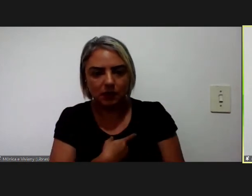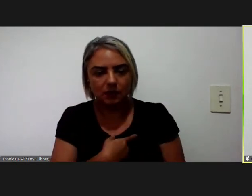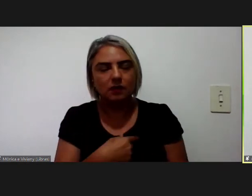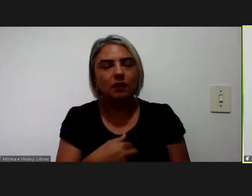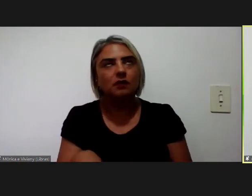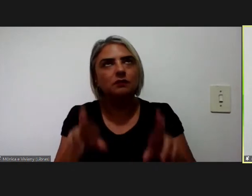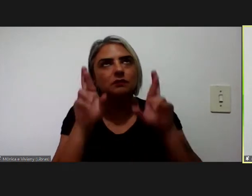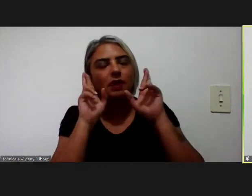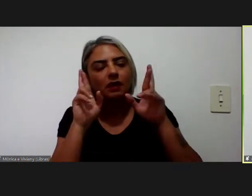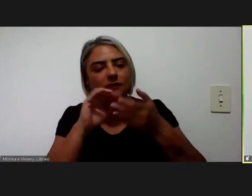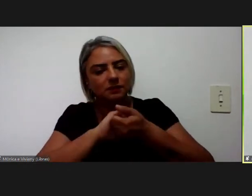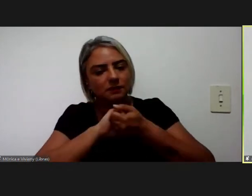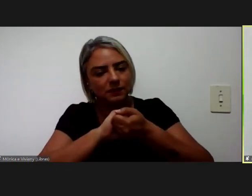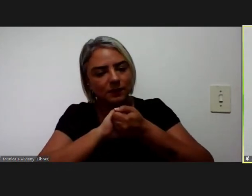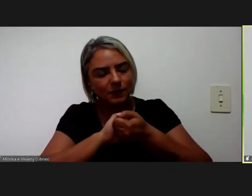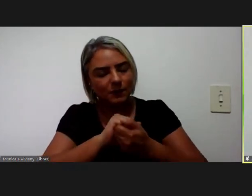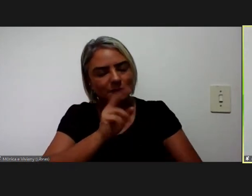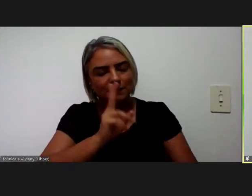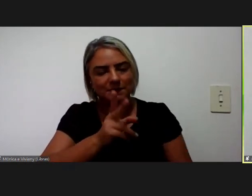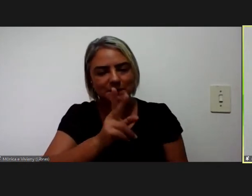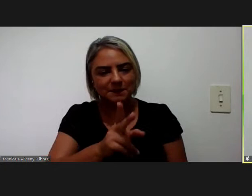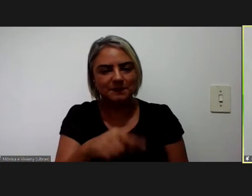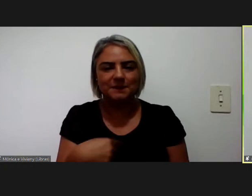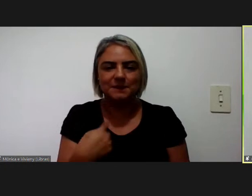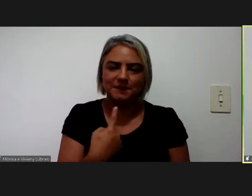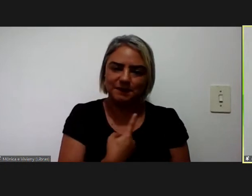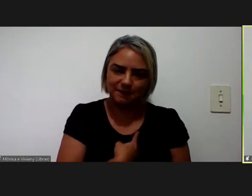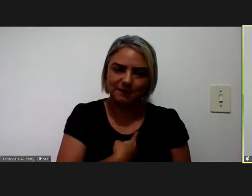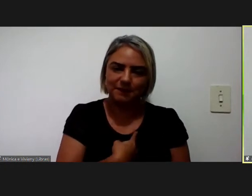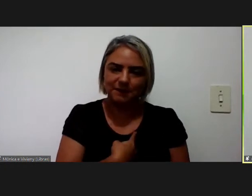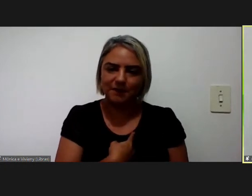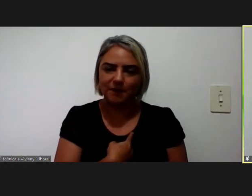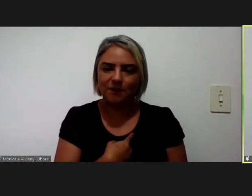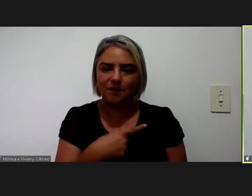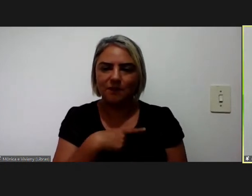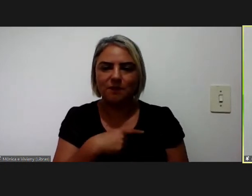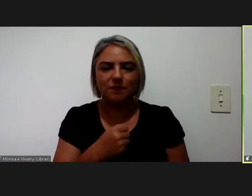deals. And we hope that this partnership